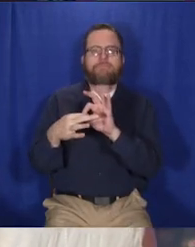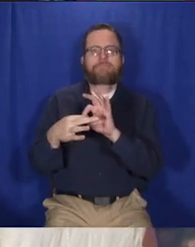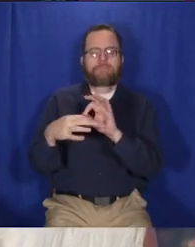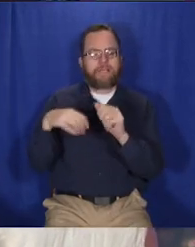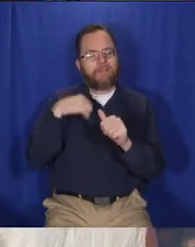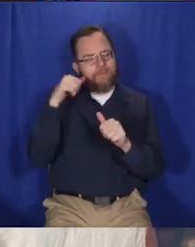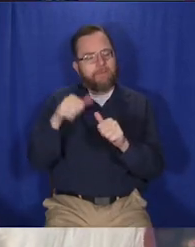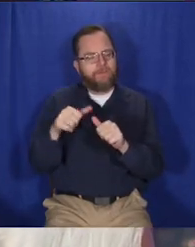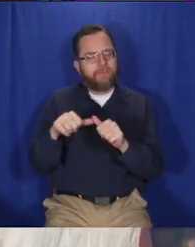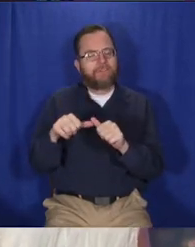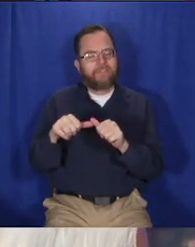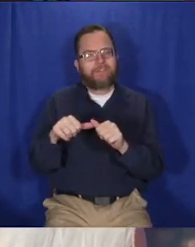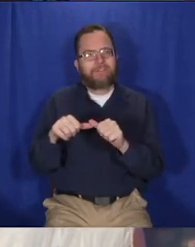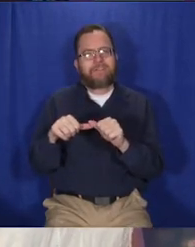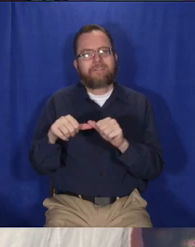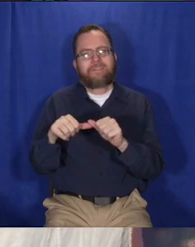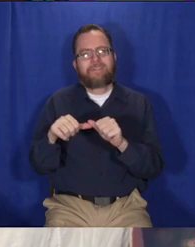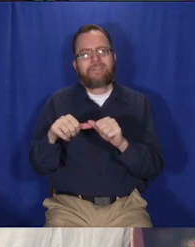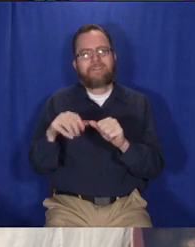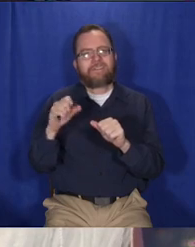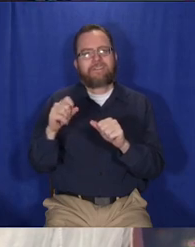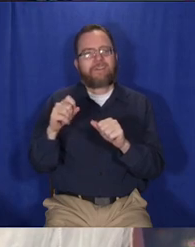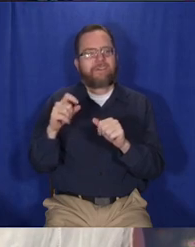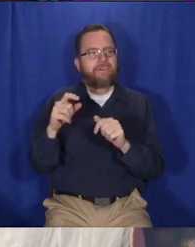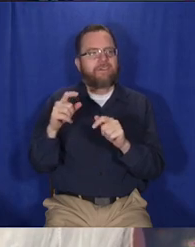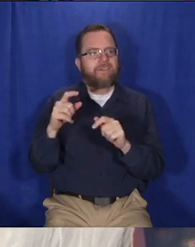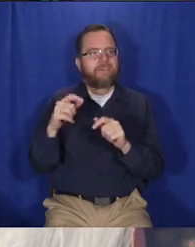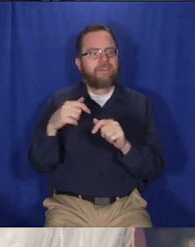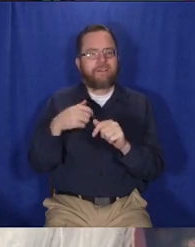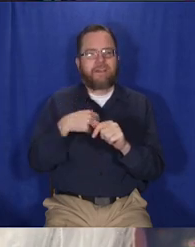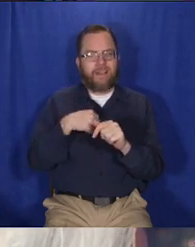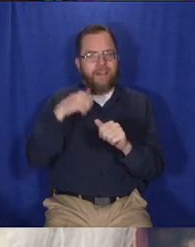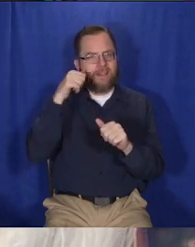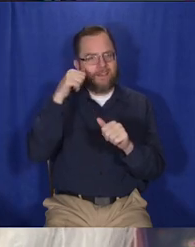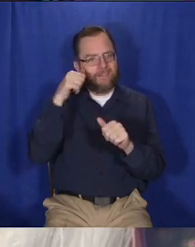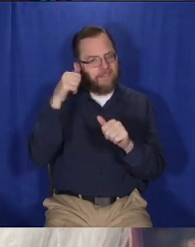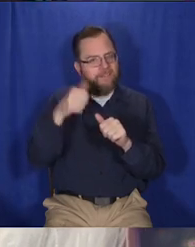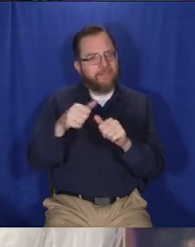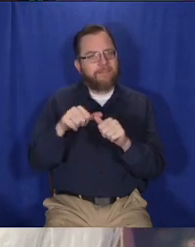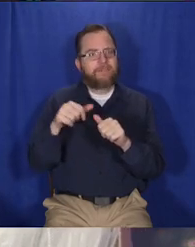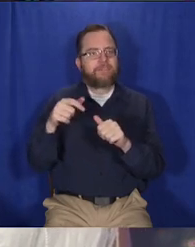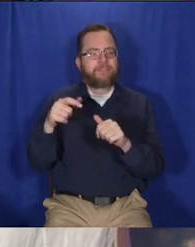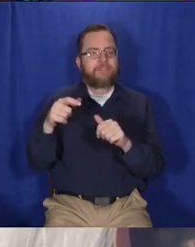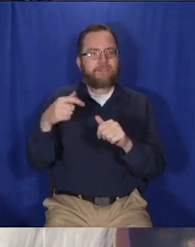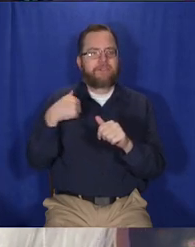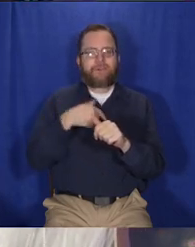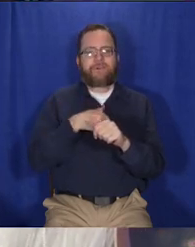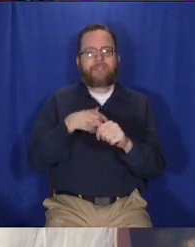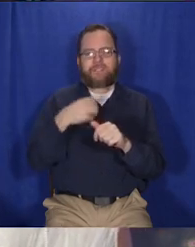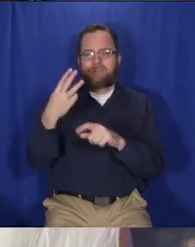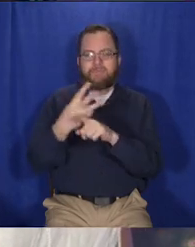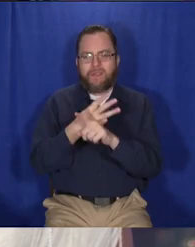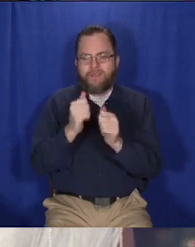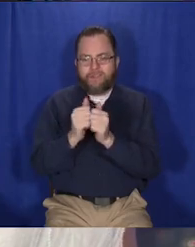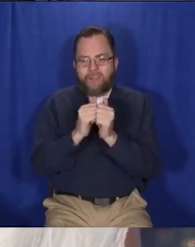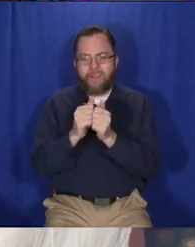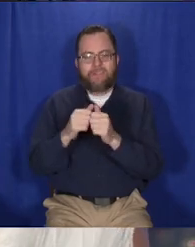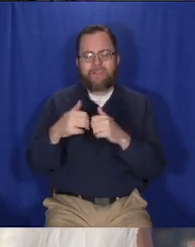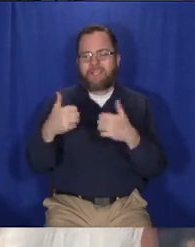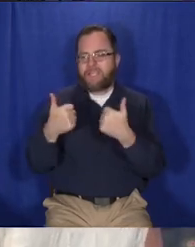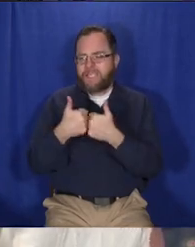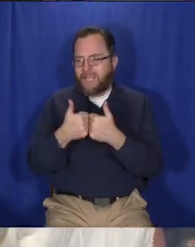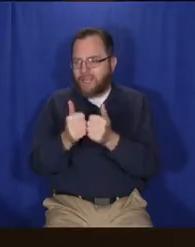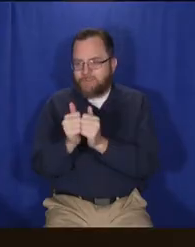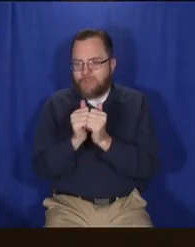And, you know, just over the past 6 months, we've been able to get to know each other a lot. We've been playing a lot of games, a lot of cooking activities. So it's been